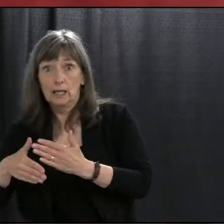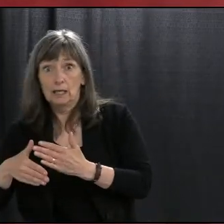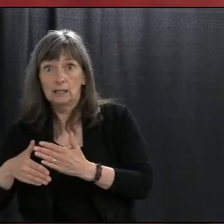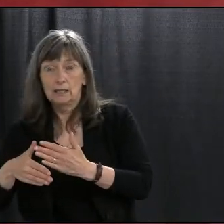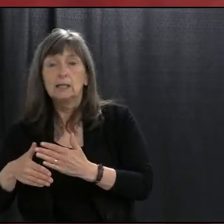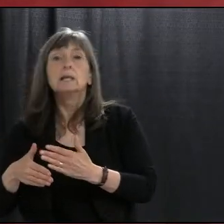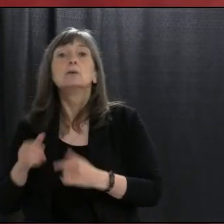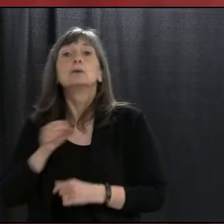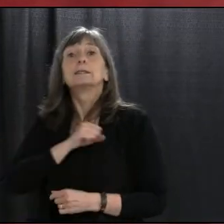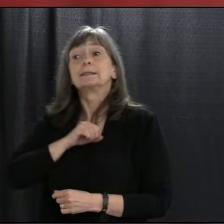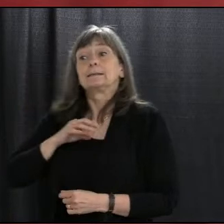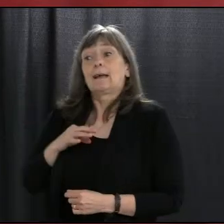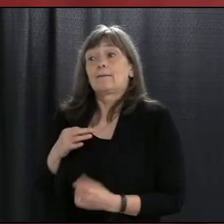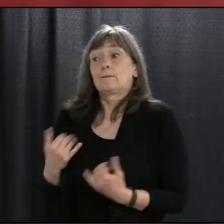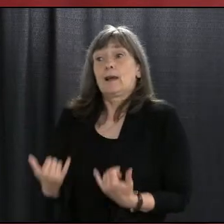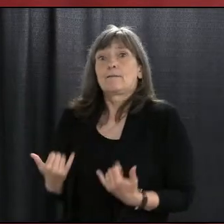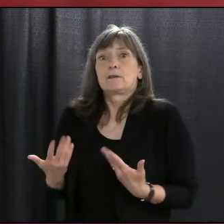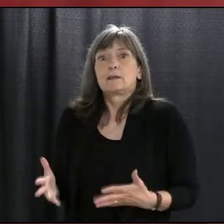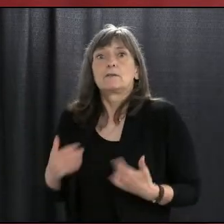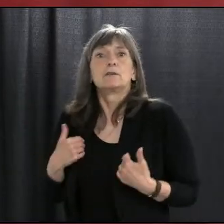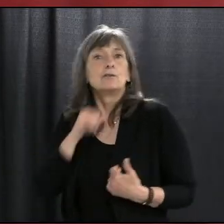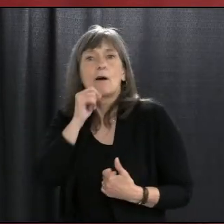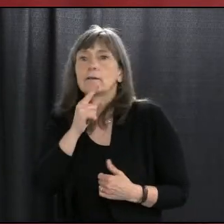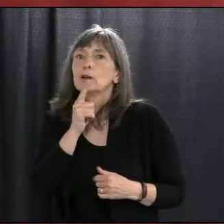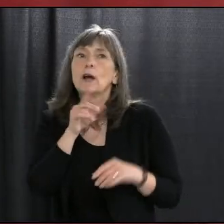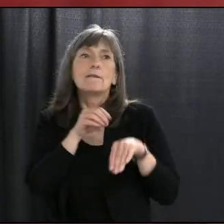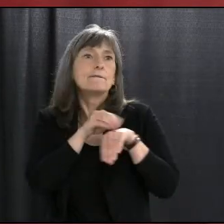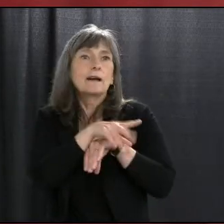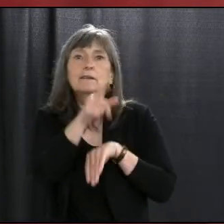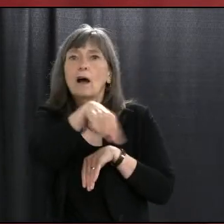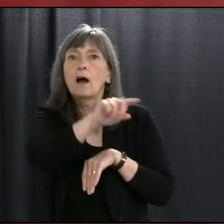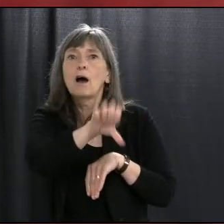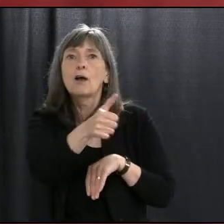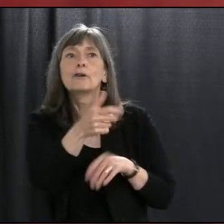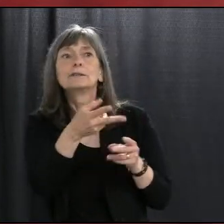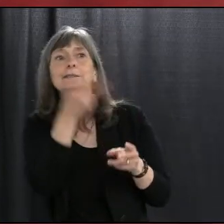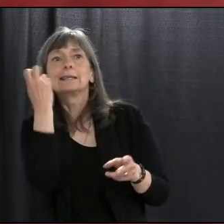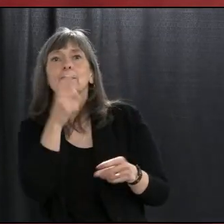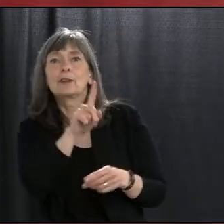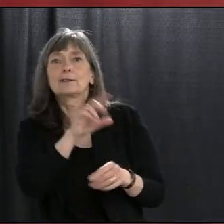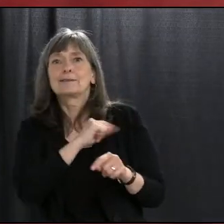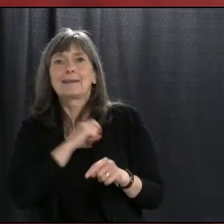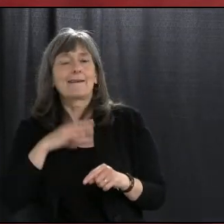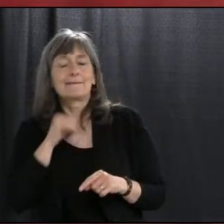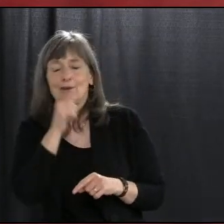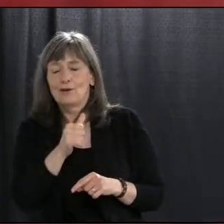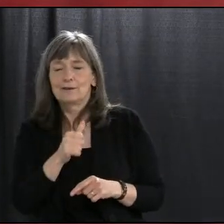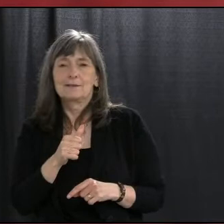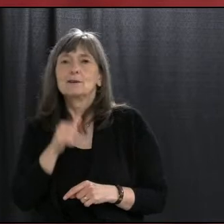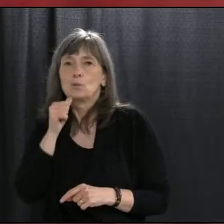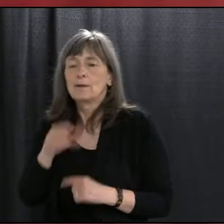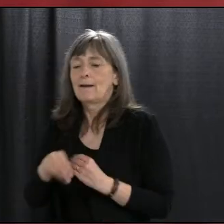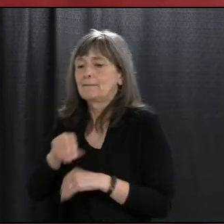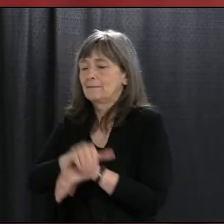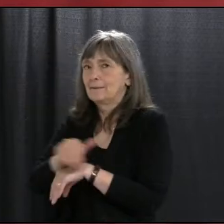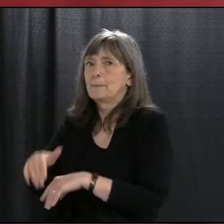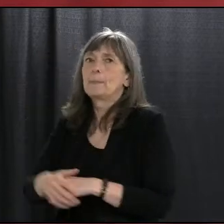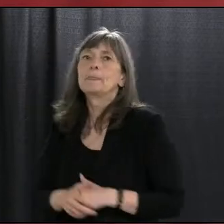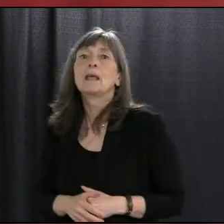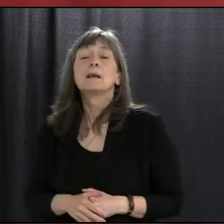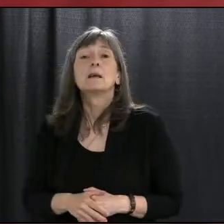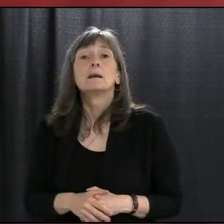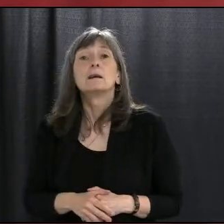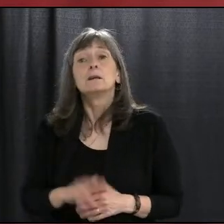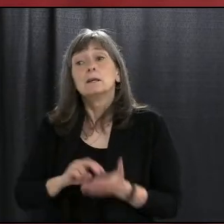so it does not impact current primary healthcare capacity. What this will do is provide these healthcare professionals the opportunity